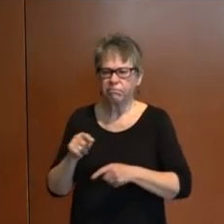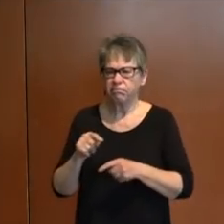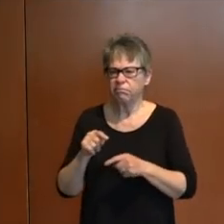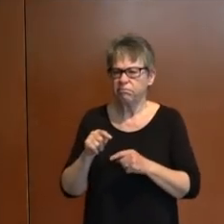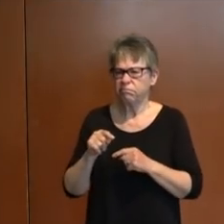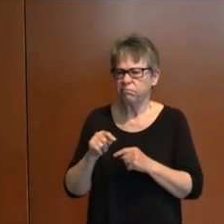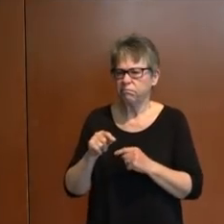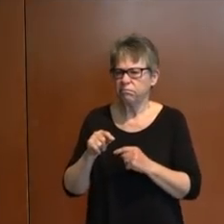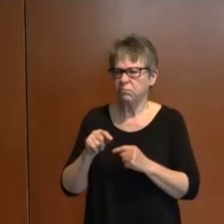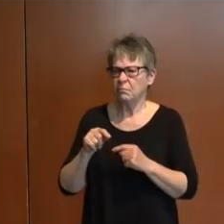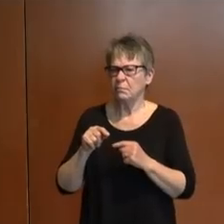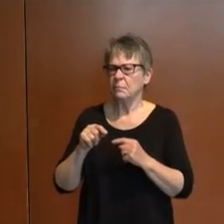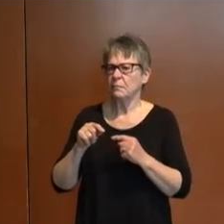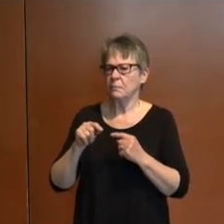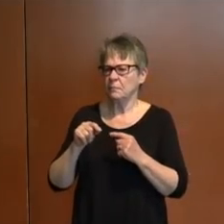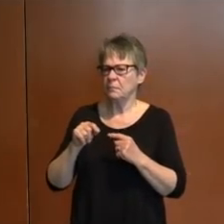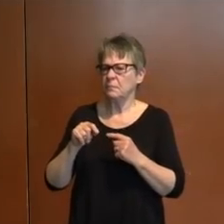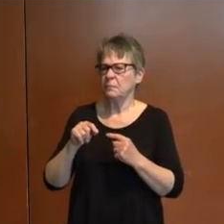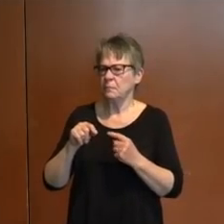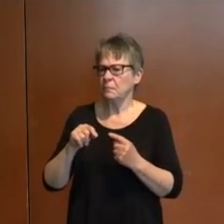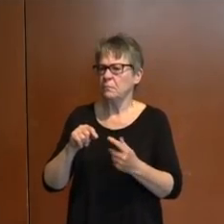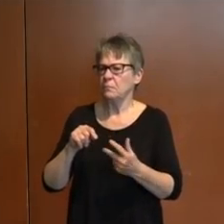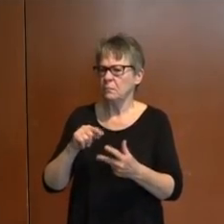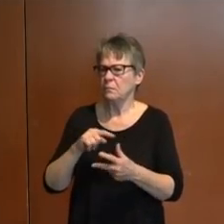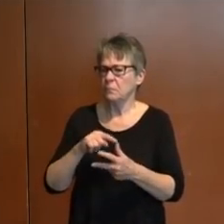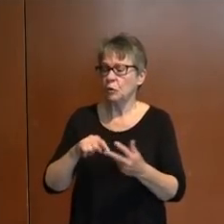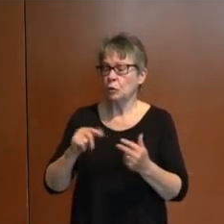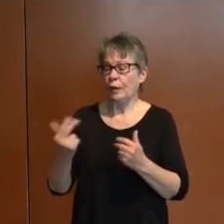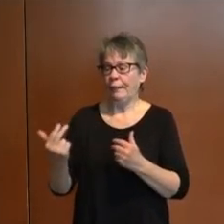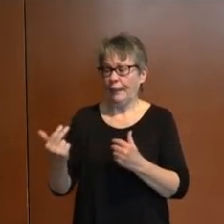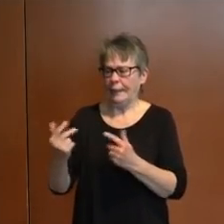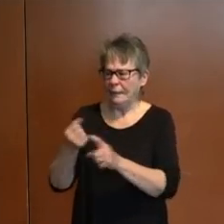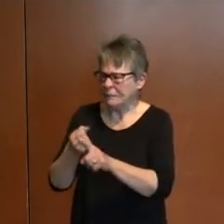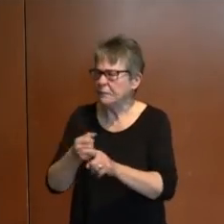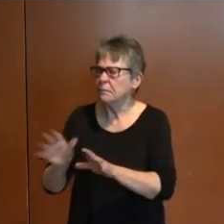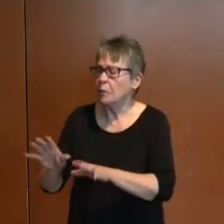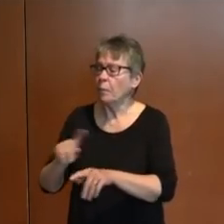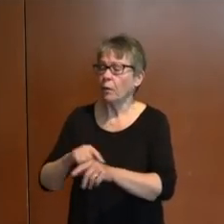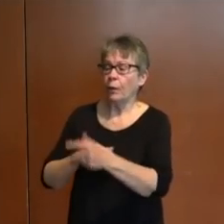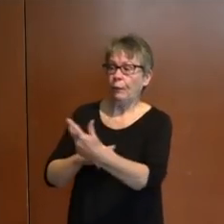21 counties. And to the point with regards to